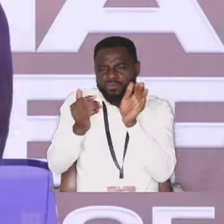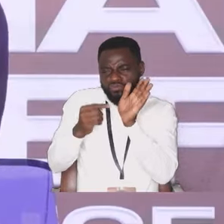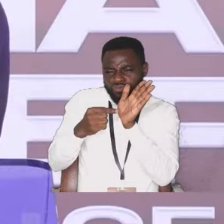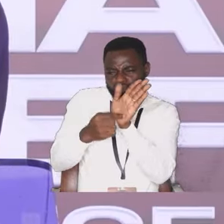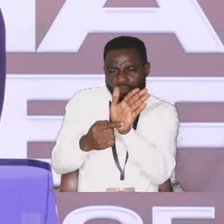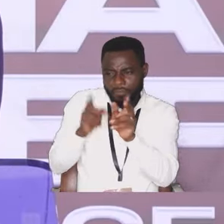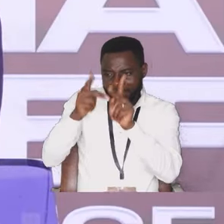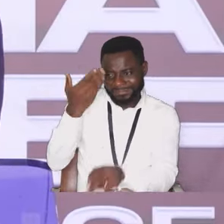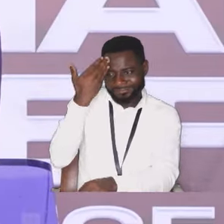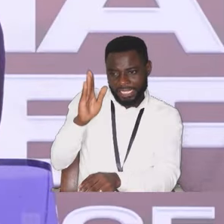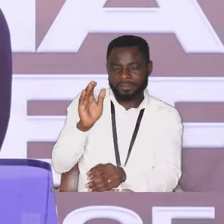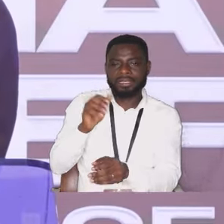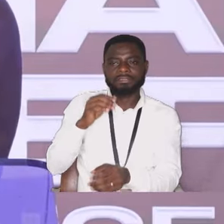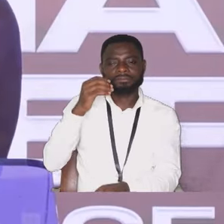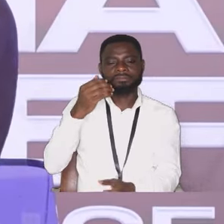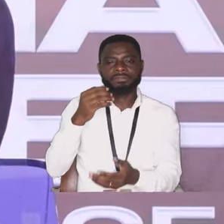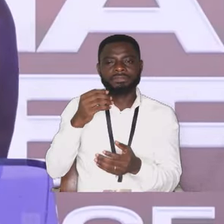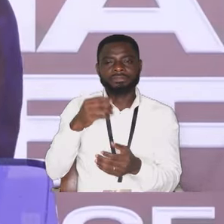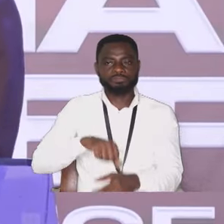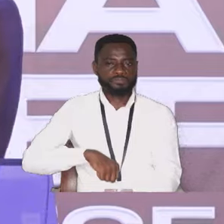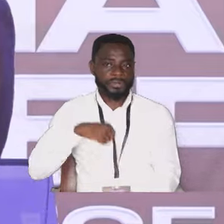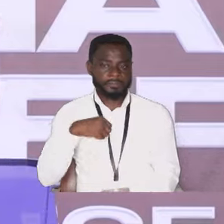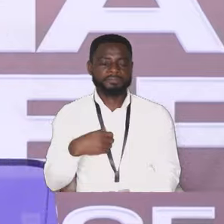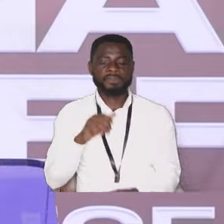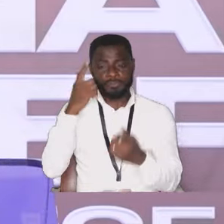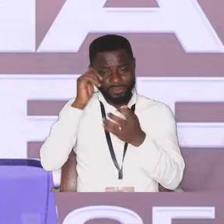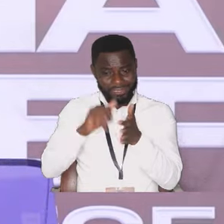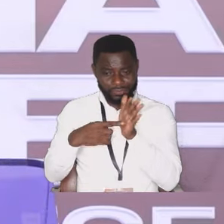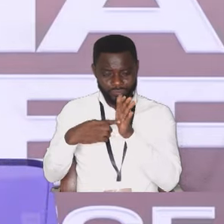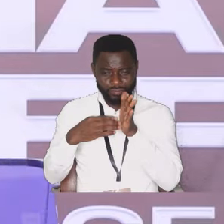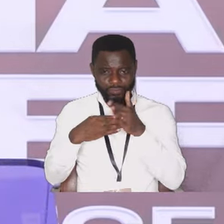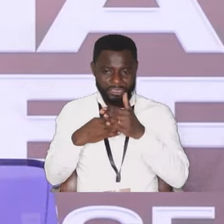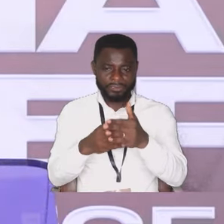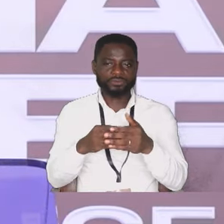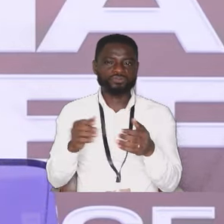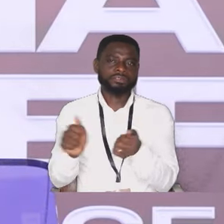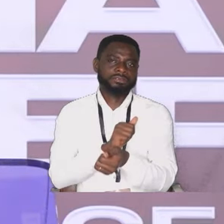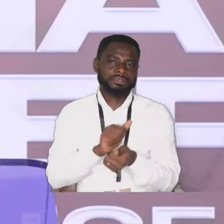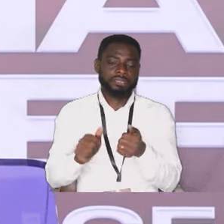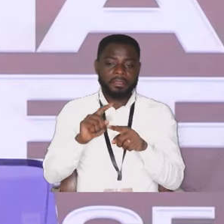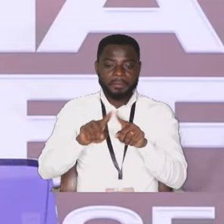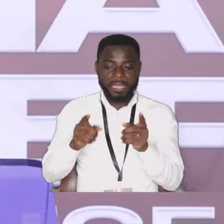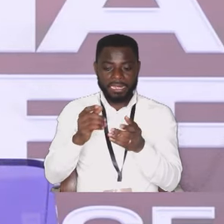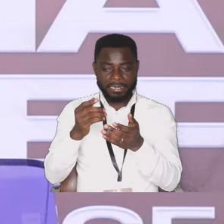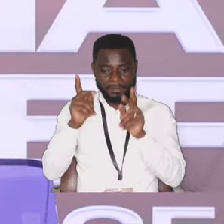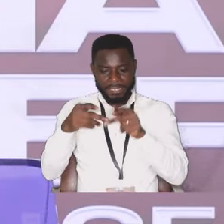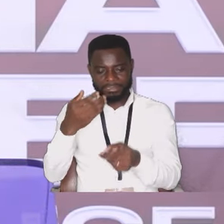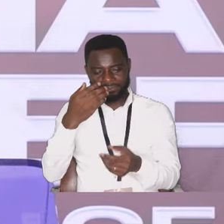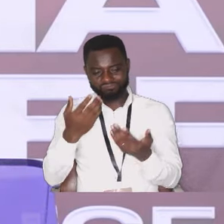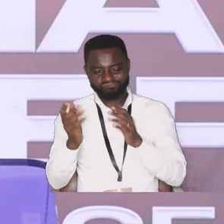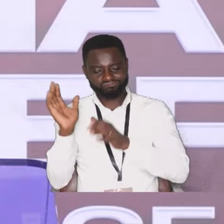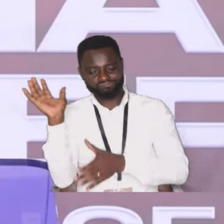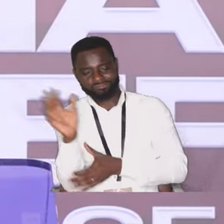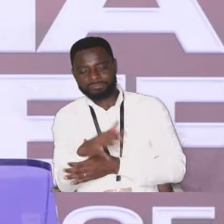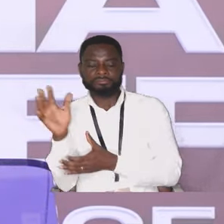it is going to lead to destruction. But the person is ignoring that which will lead to his or her distraction.